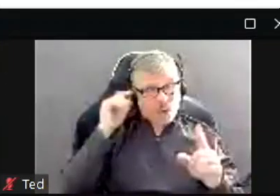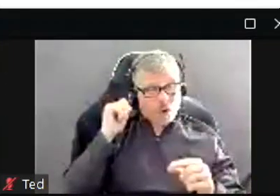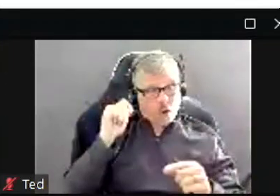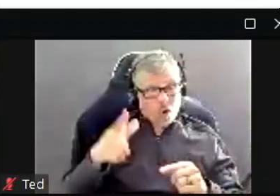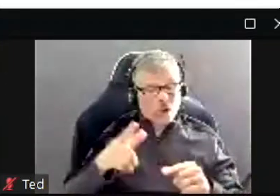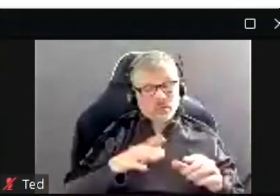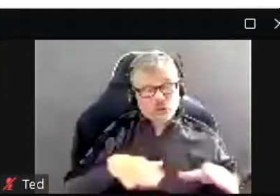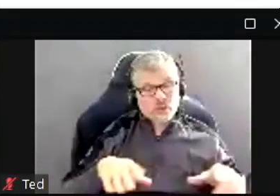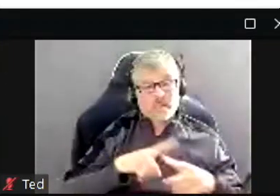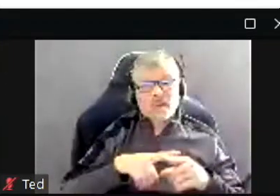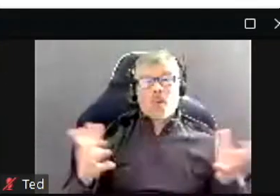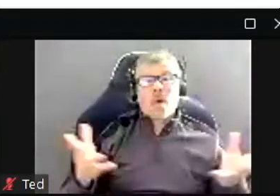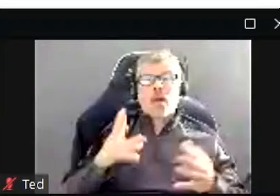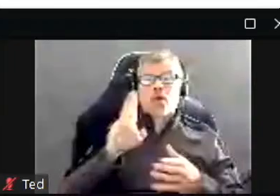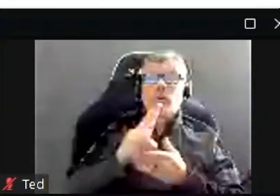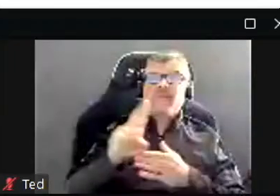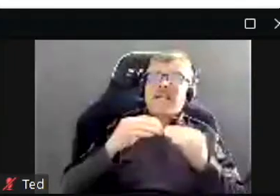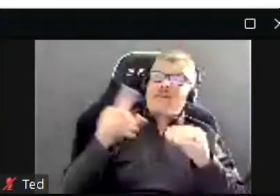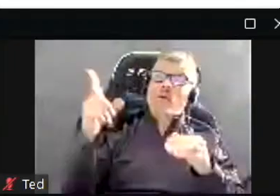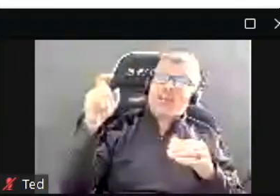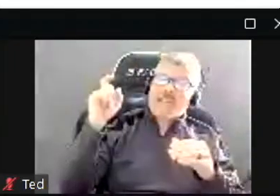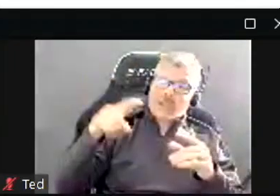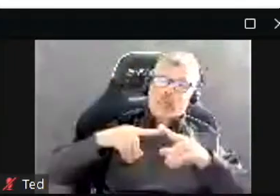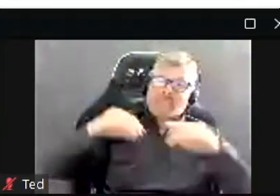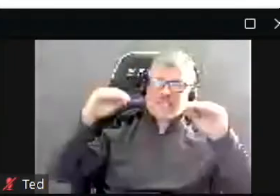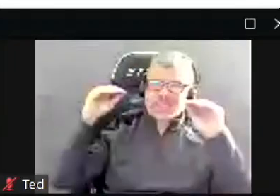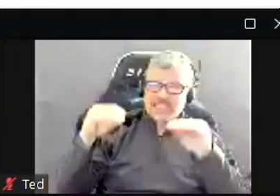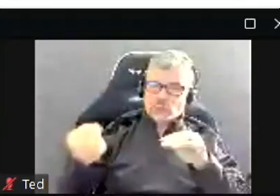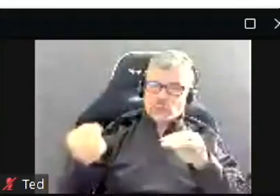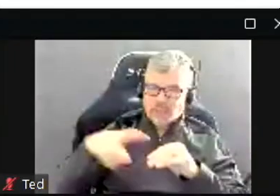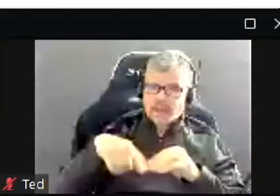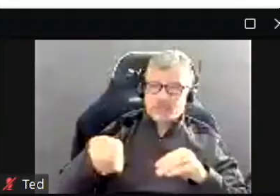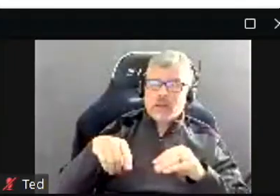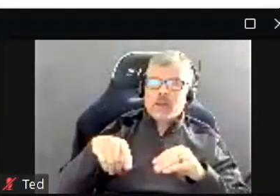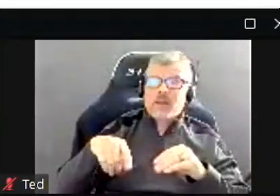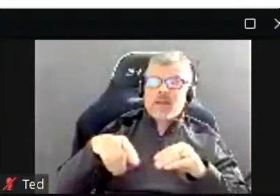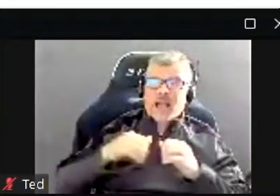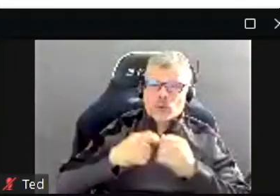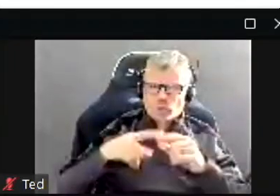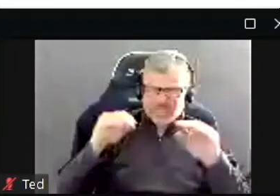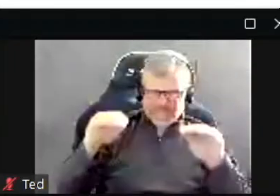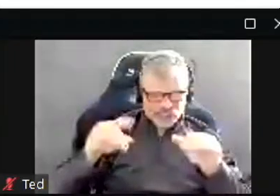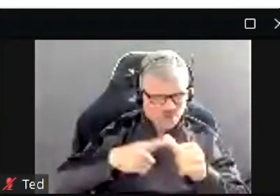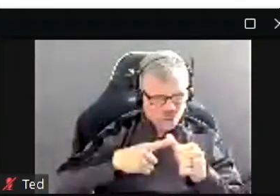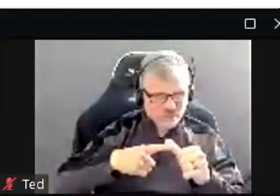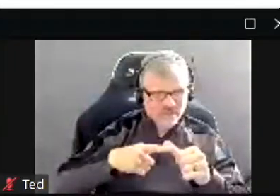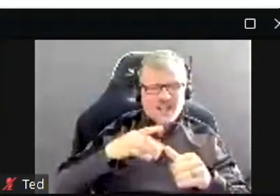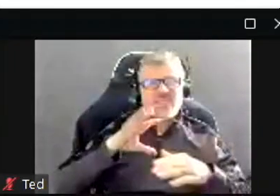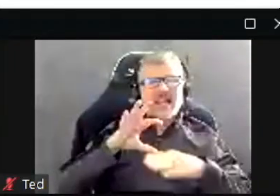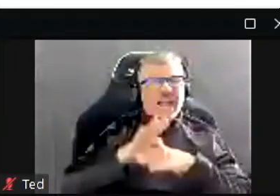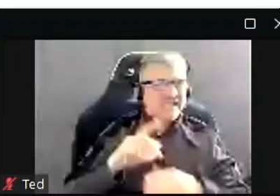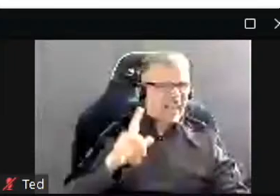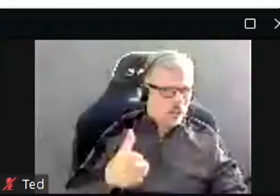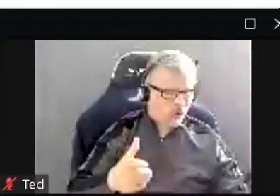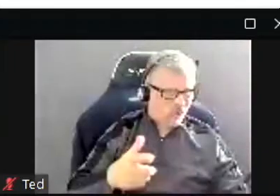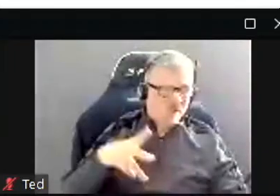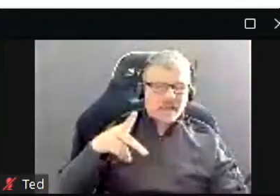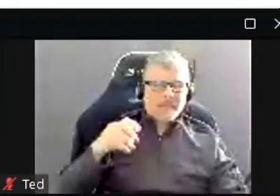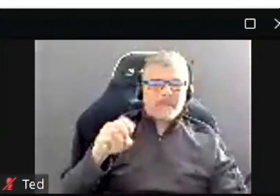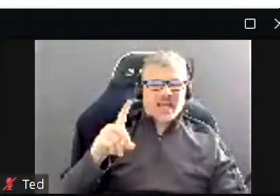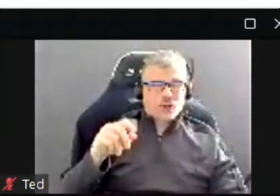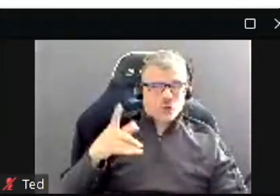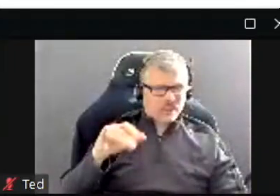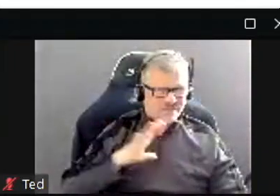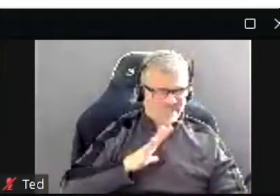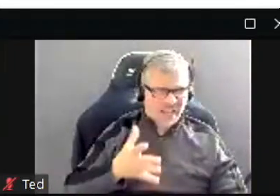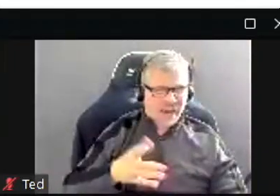is to start teaching kids. You teach kids first, content and everything else is second. So that pedagogy is great. But again, when teachers walk